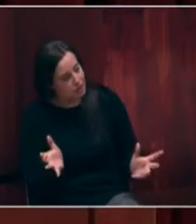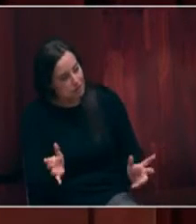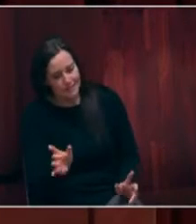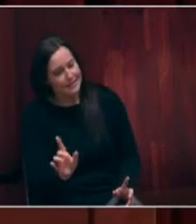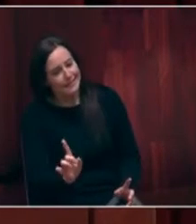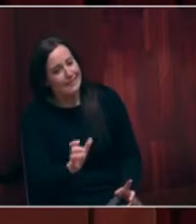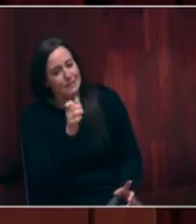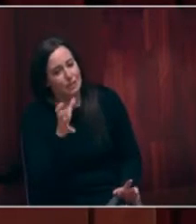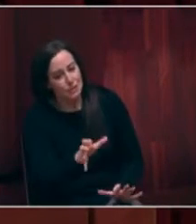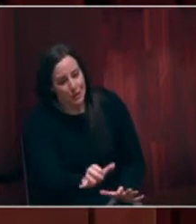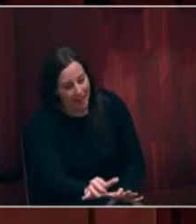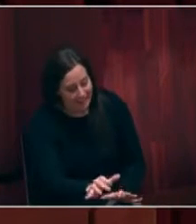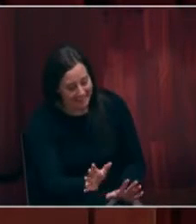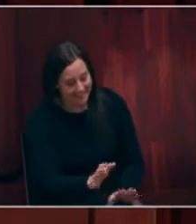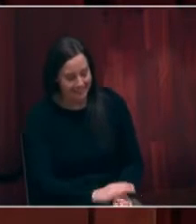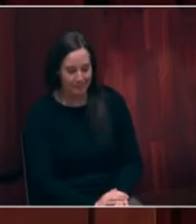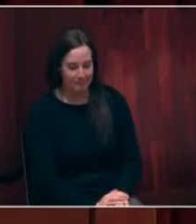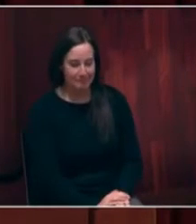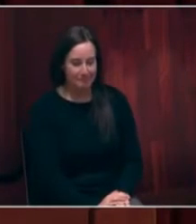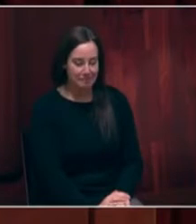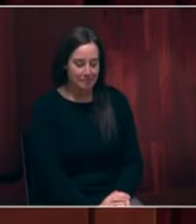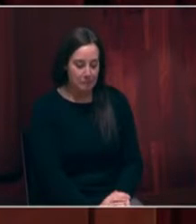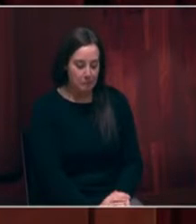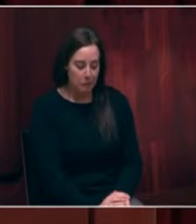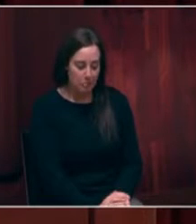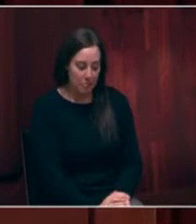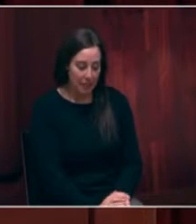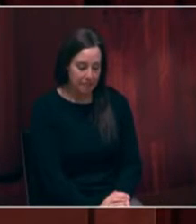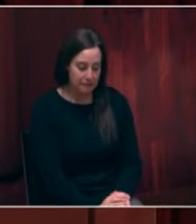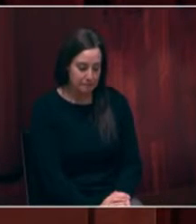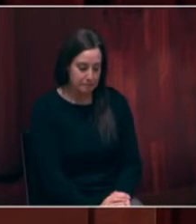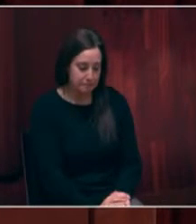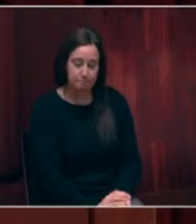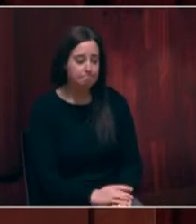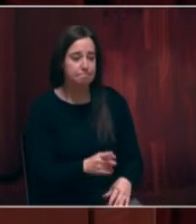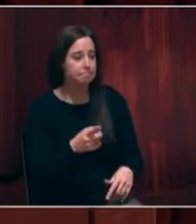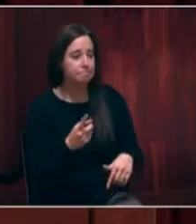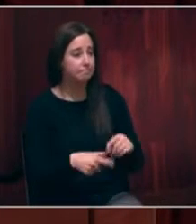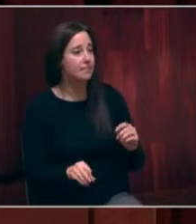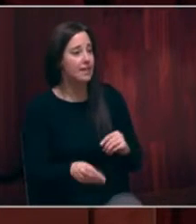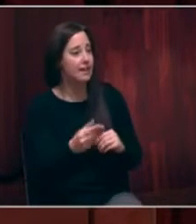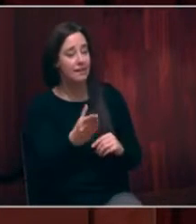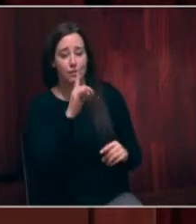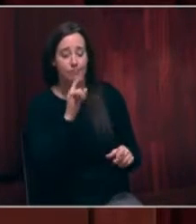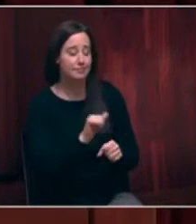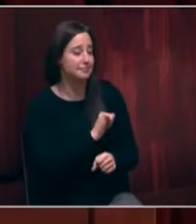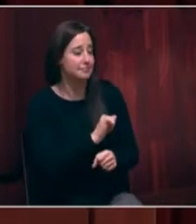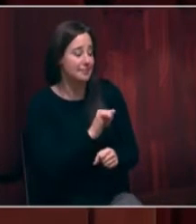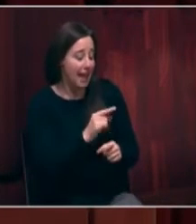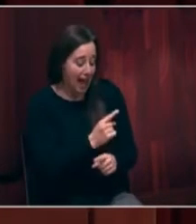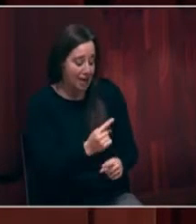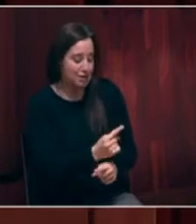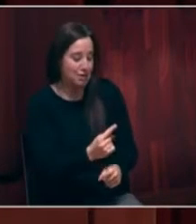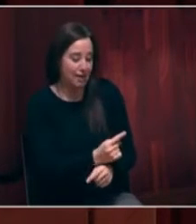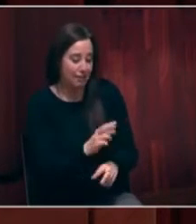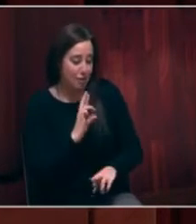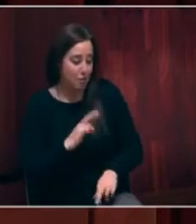always figure out how to work around those things, right? We can't give you accurate reports or generate them for the